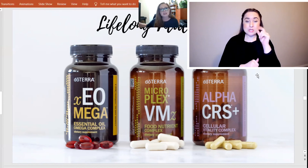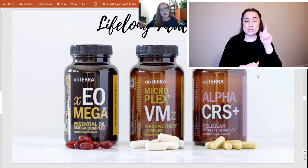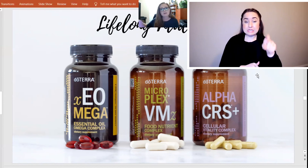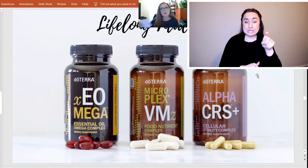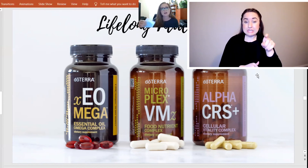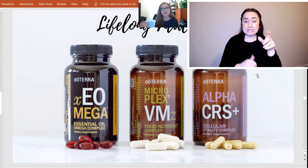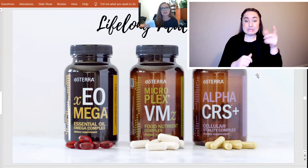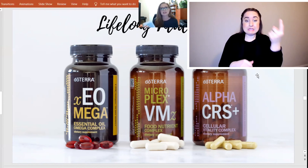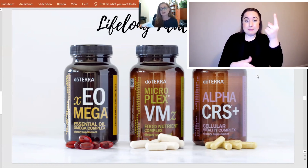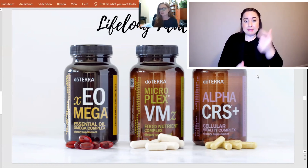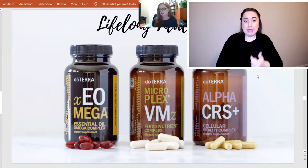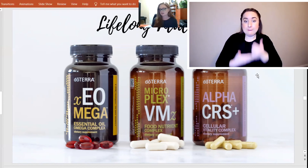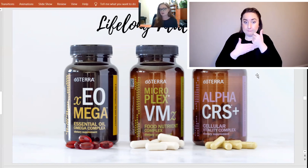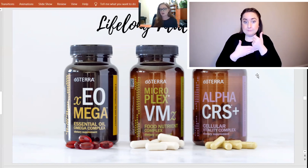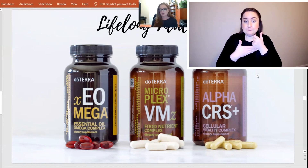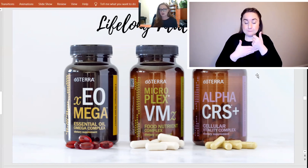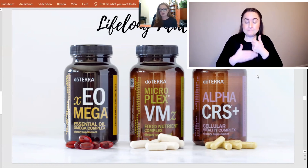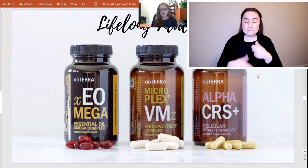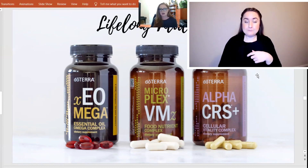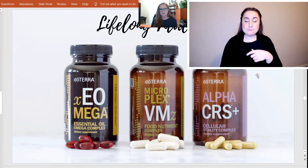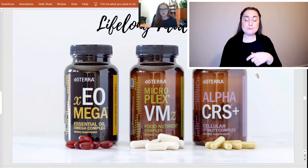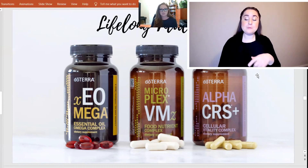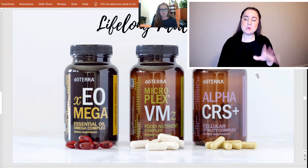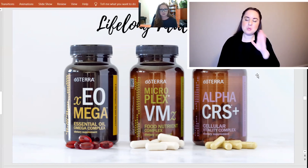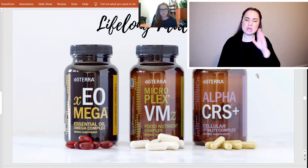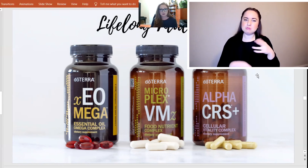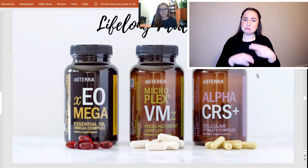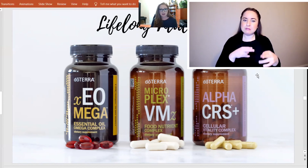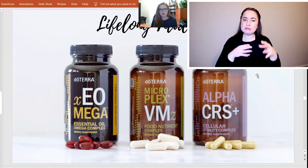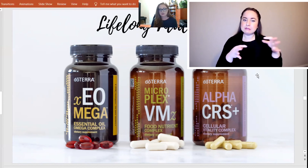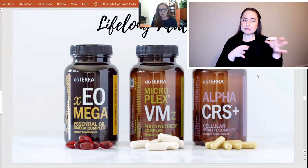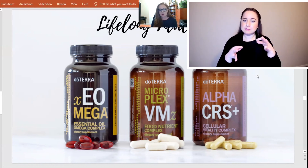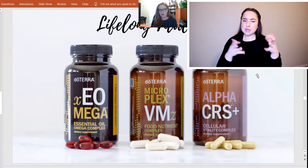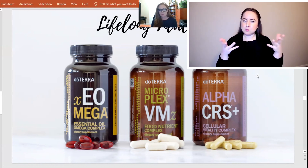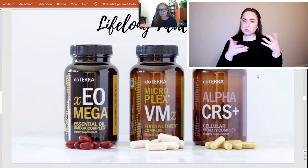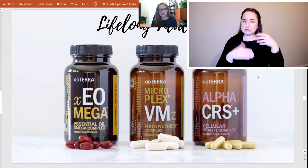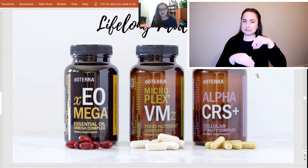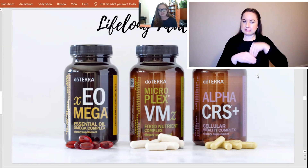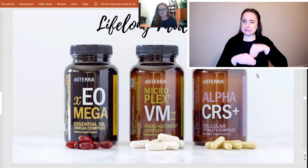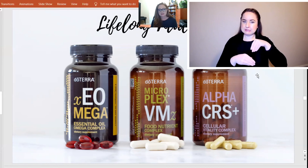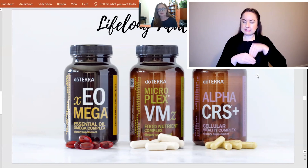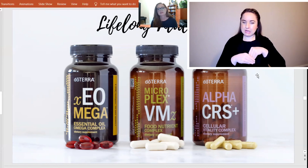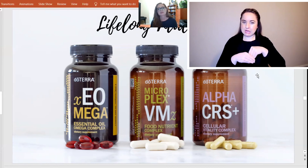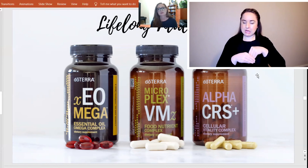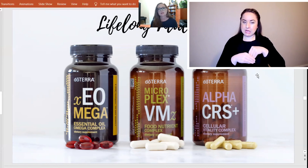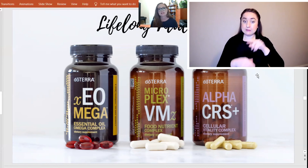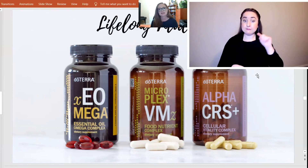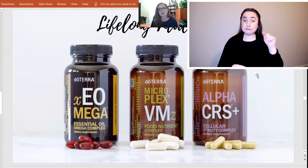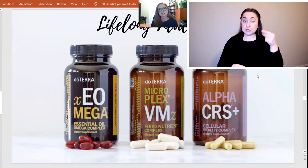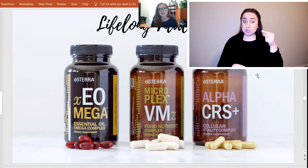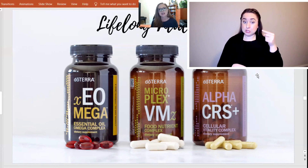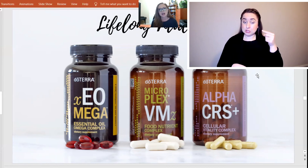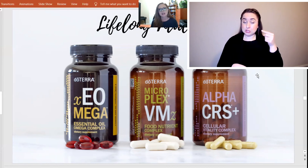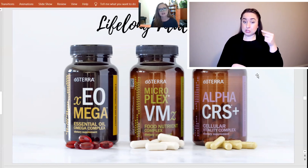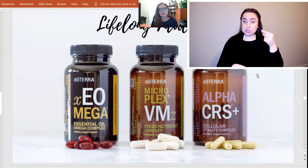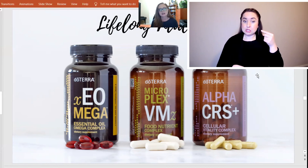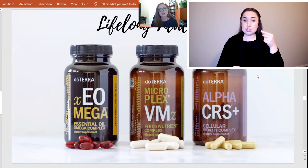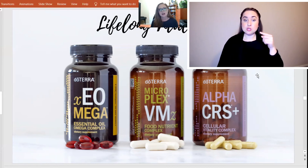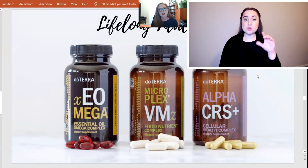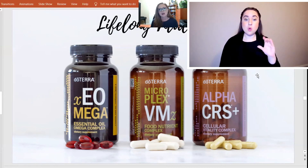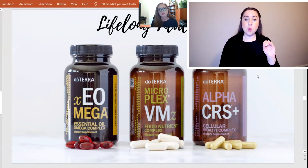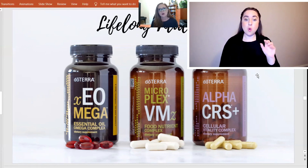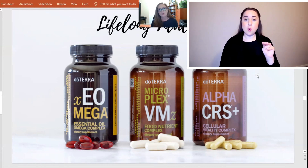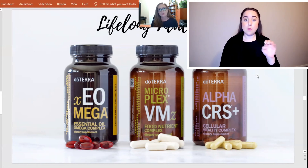I'll briefly cover what's in these. The first one there is our omegas, three, six, and nine,